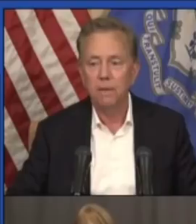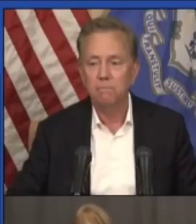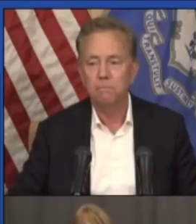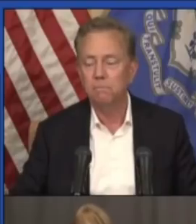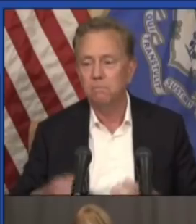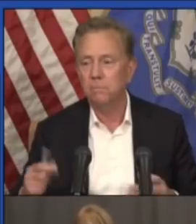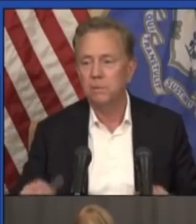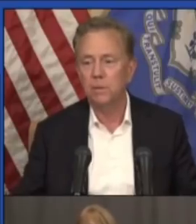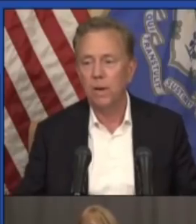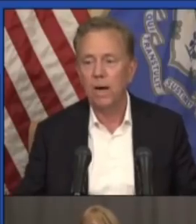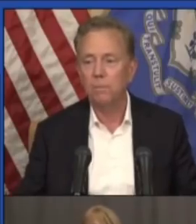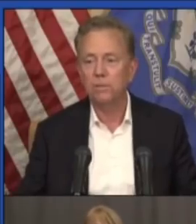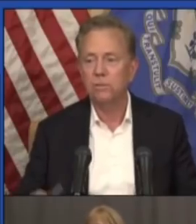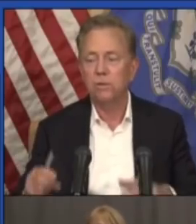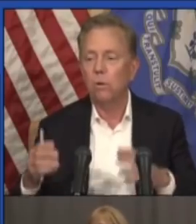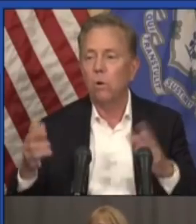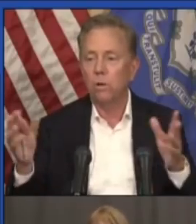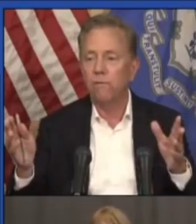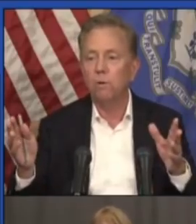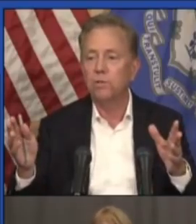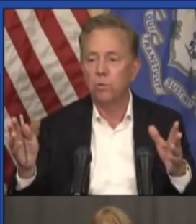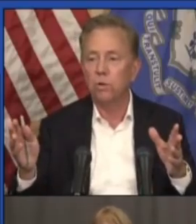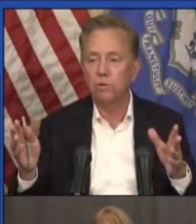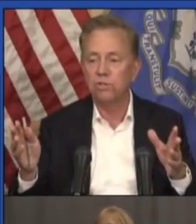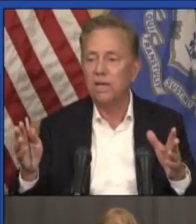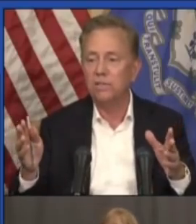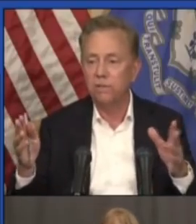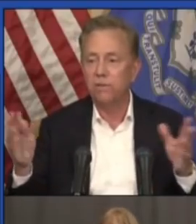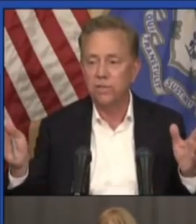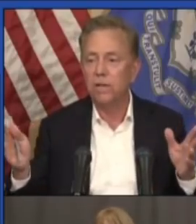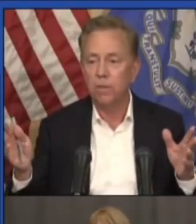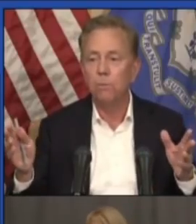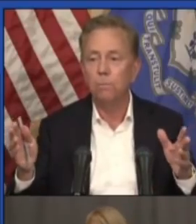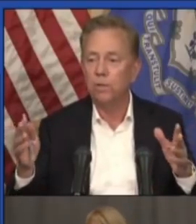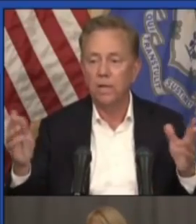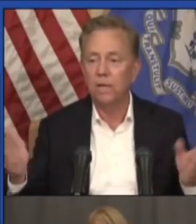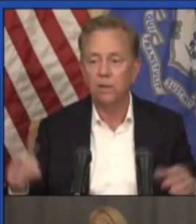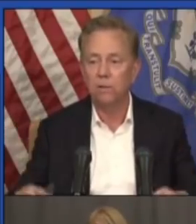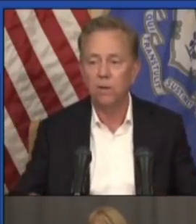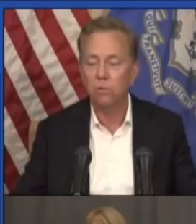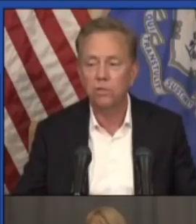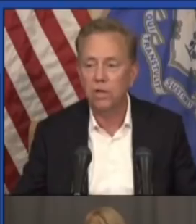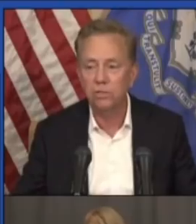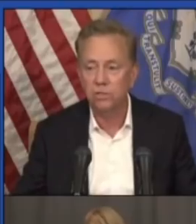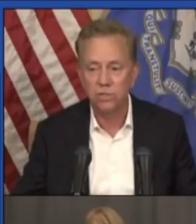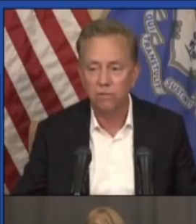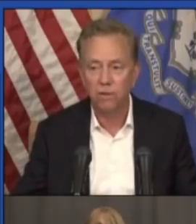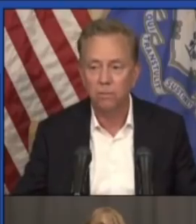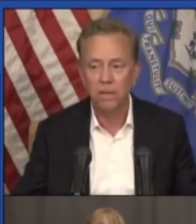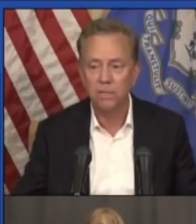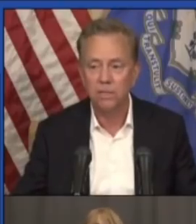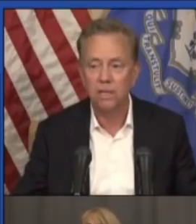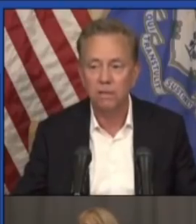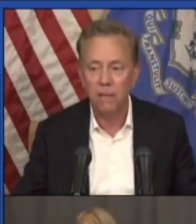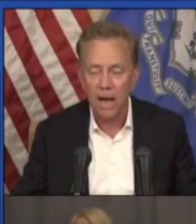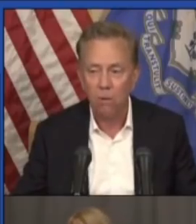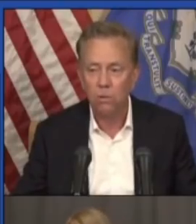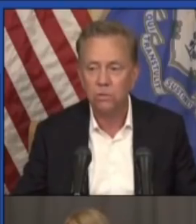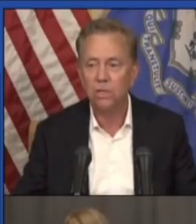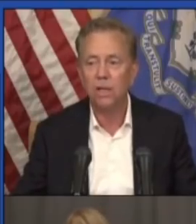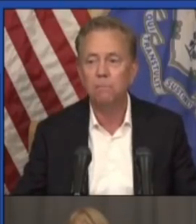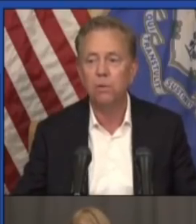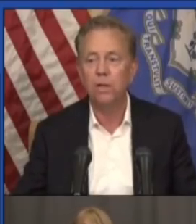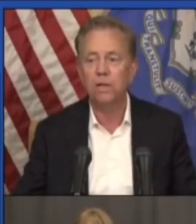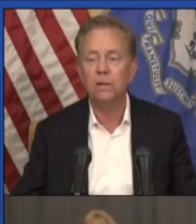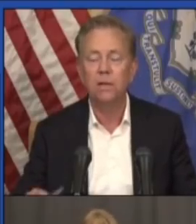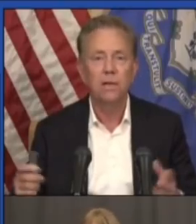And Albert, to all the folks that are on your scientific team that you put together, there were dozens of them, and the hours